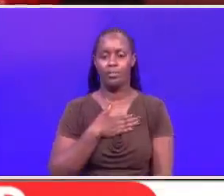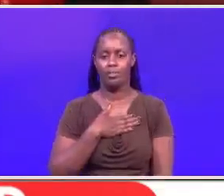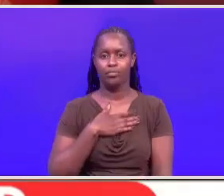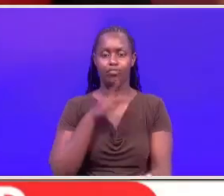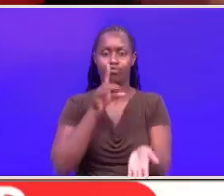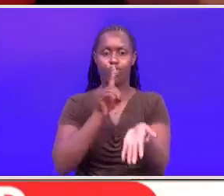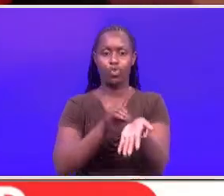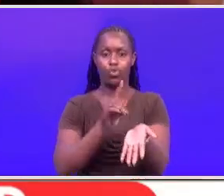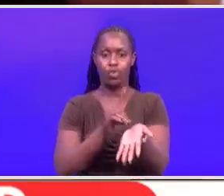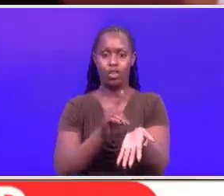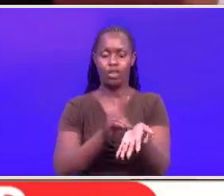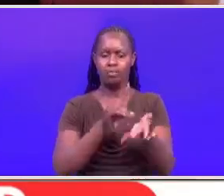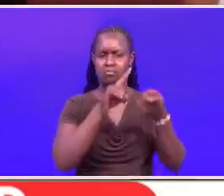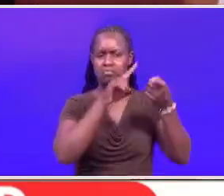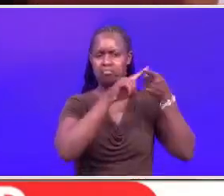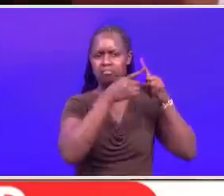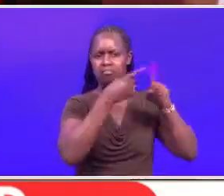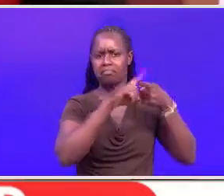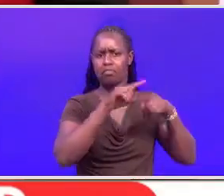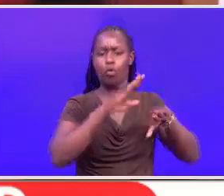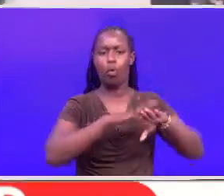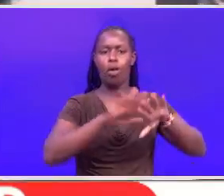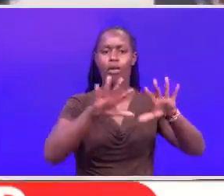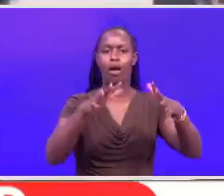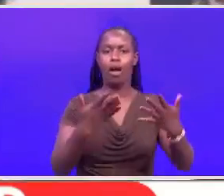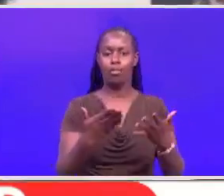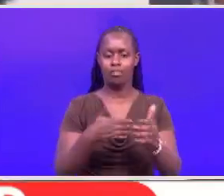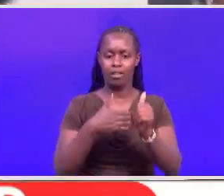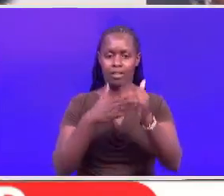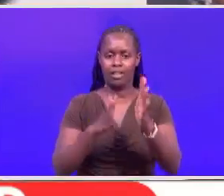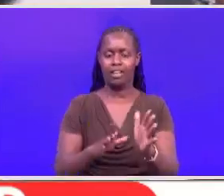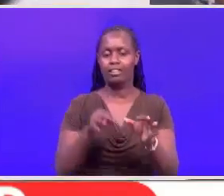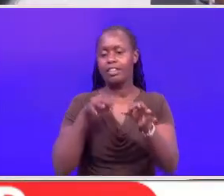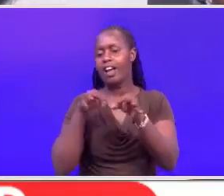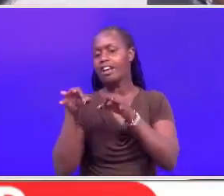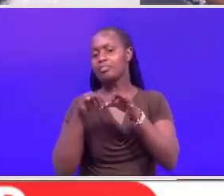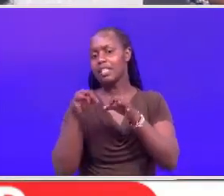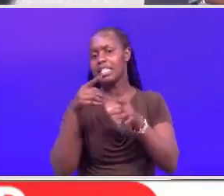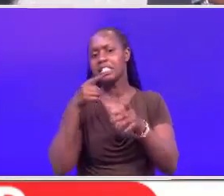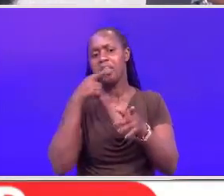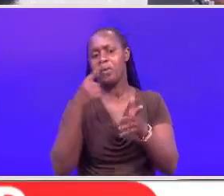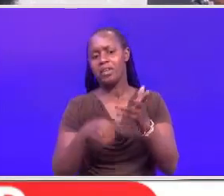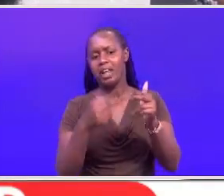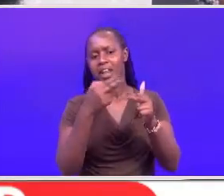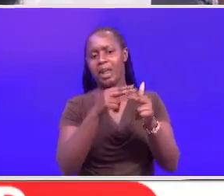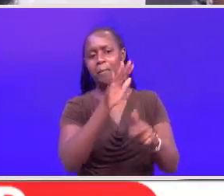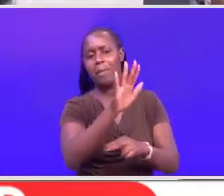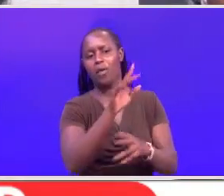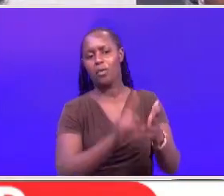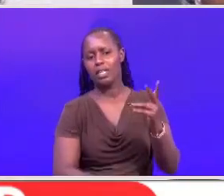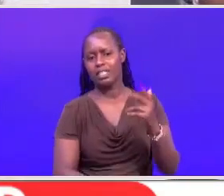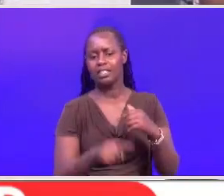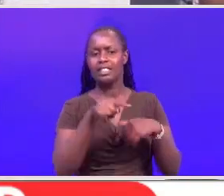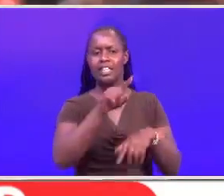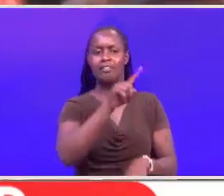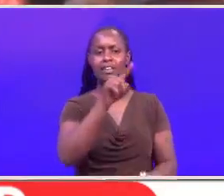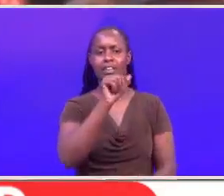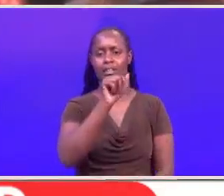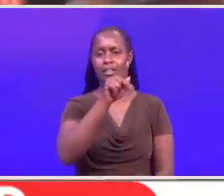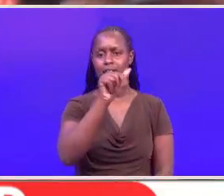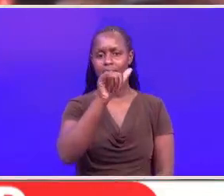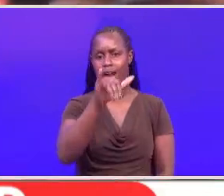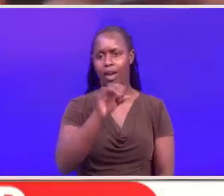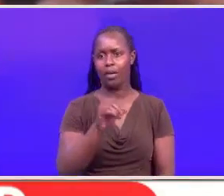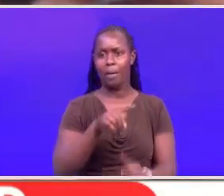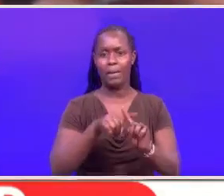Dr. Ruto reflected how some opposition leaders described him as Zakayo, saying that his goal is still to